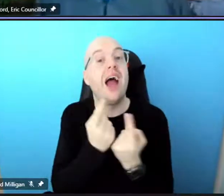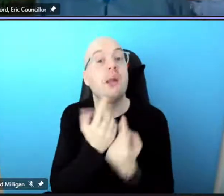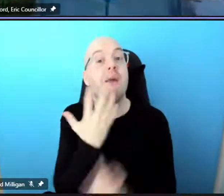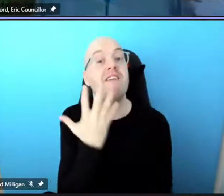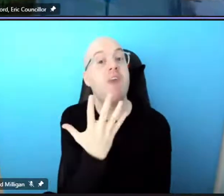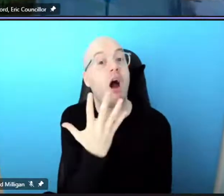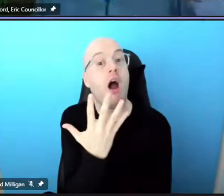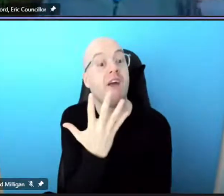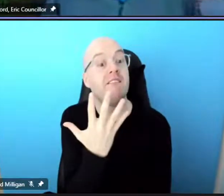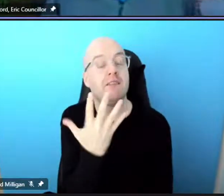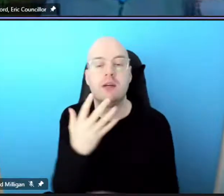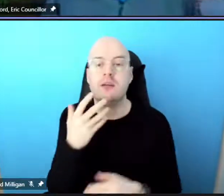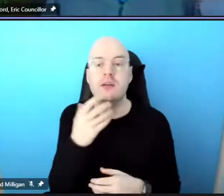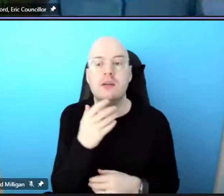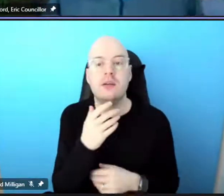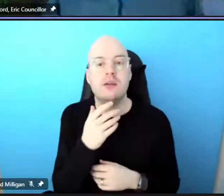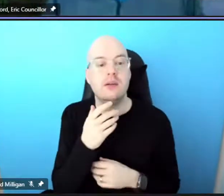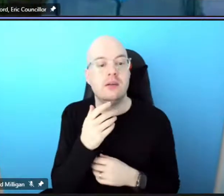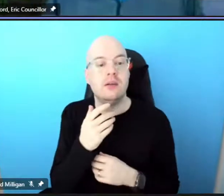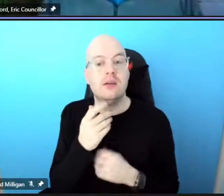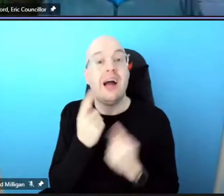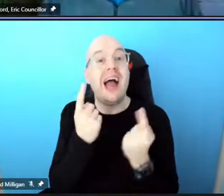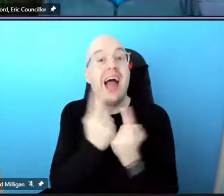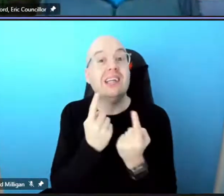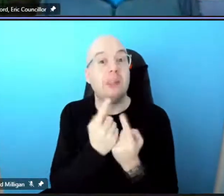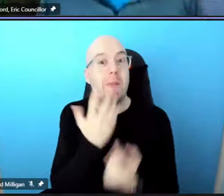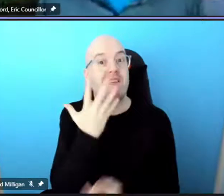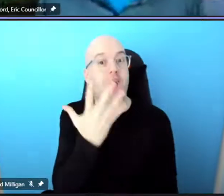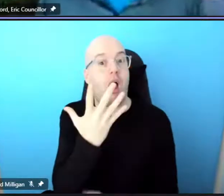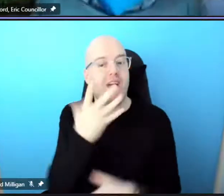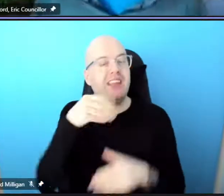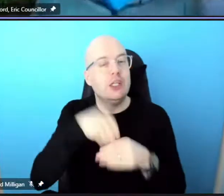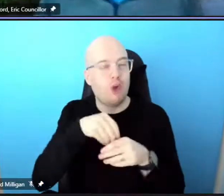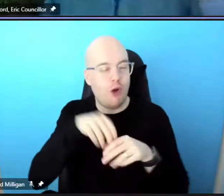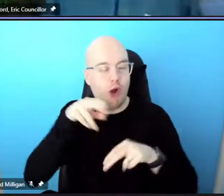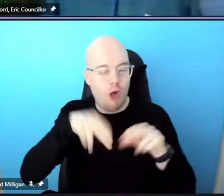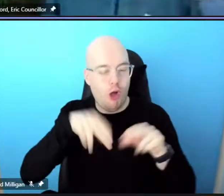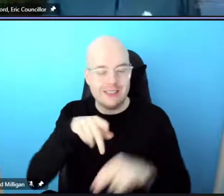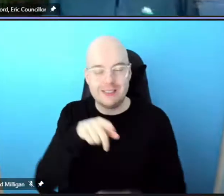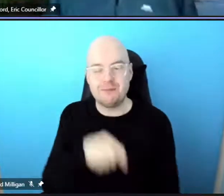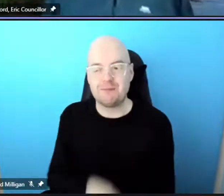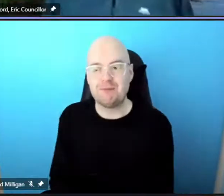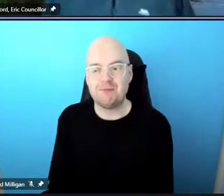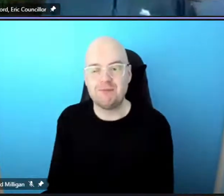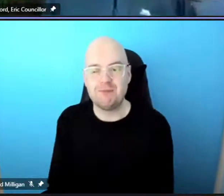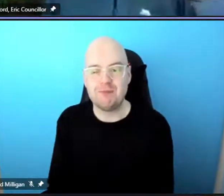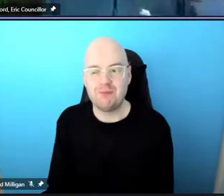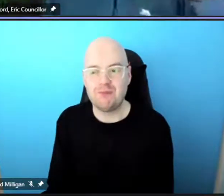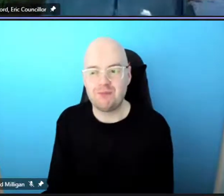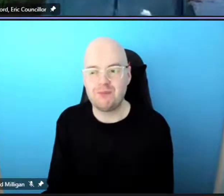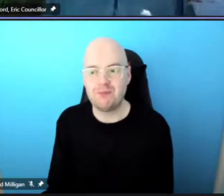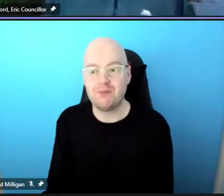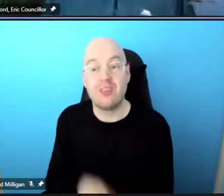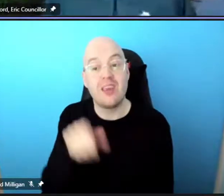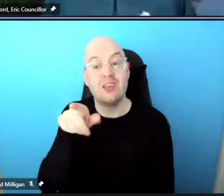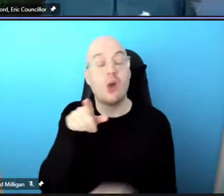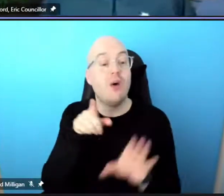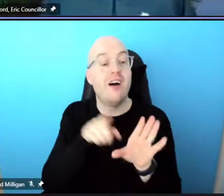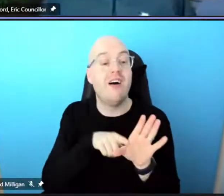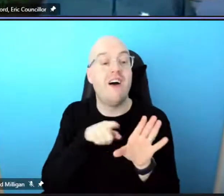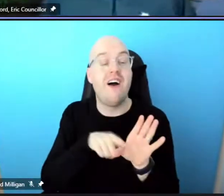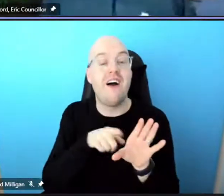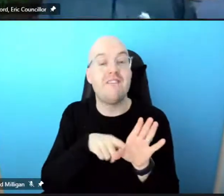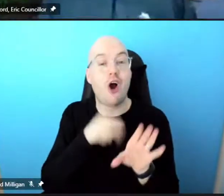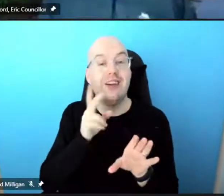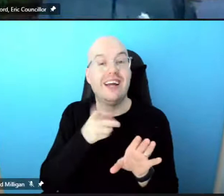internal audit activity as at 7th of January 2022, and as previously intimated, this is Yvonne again. So, thank you,